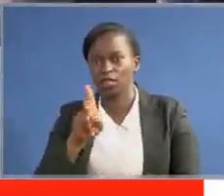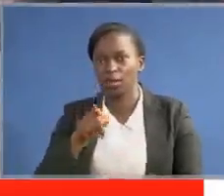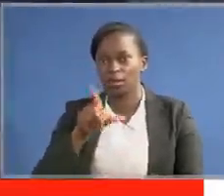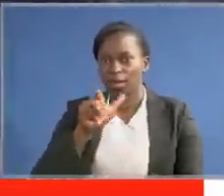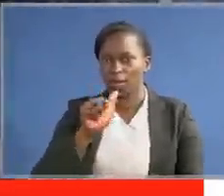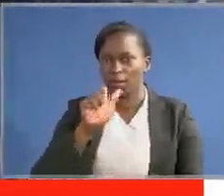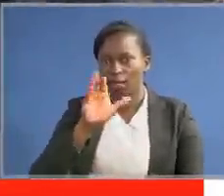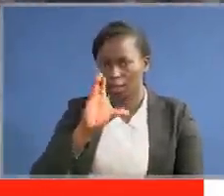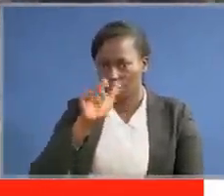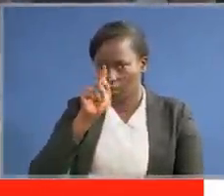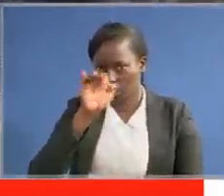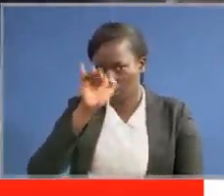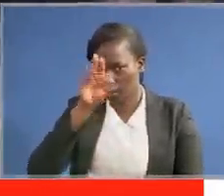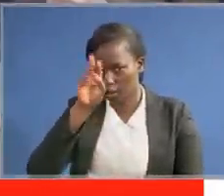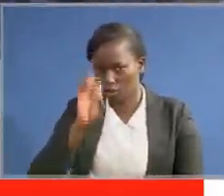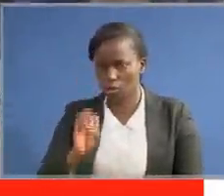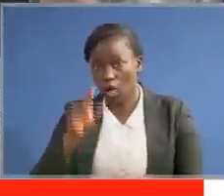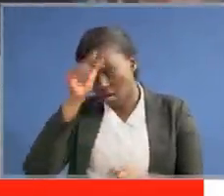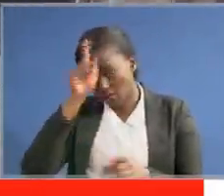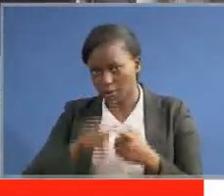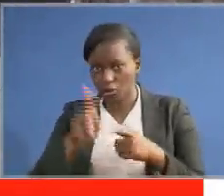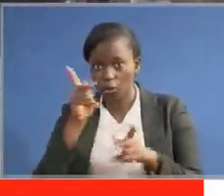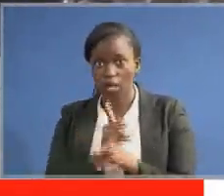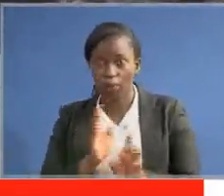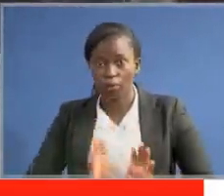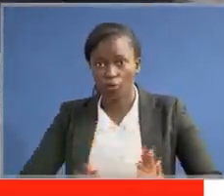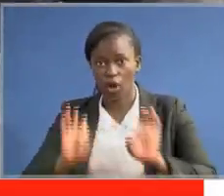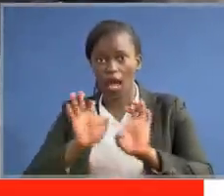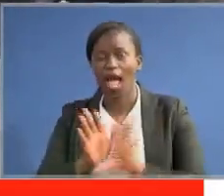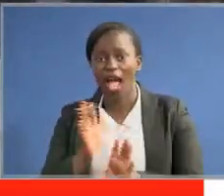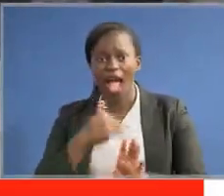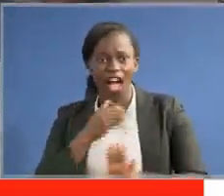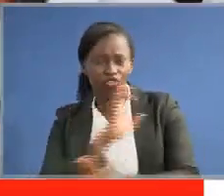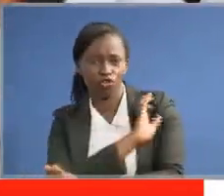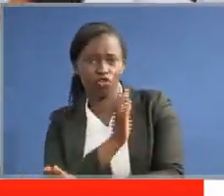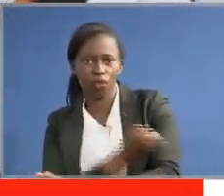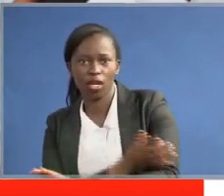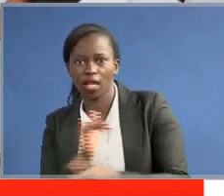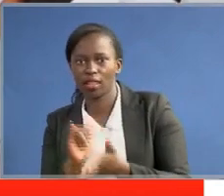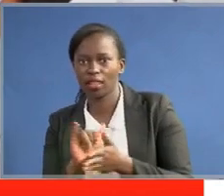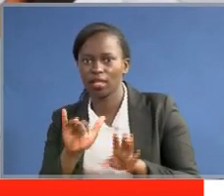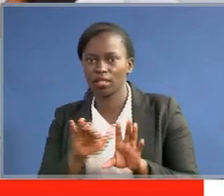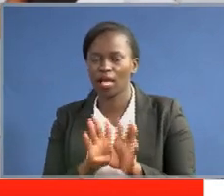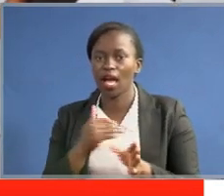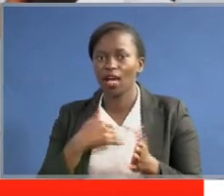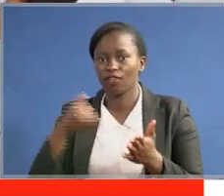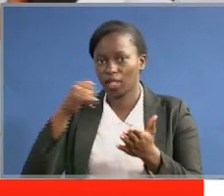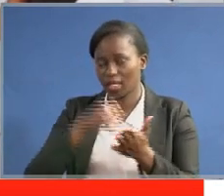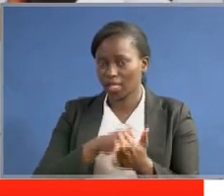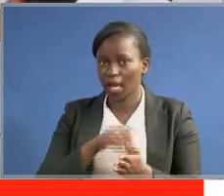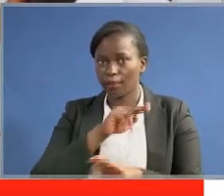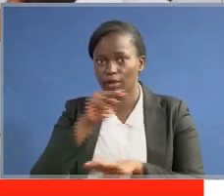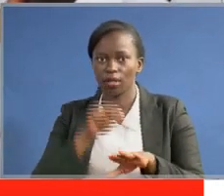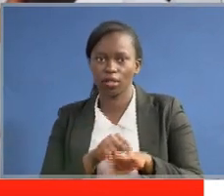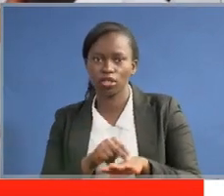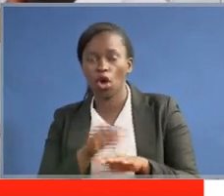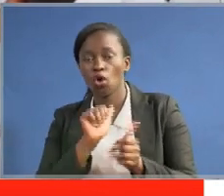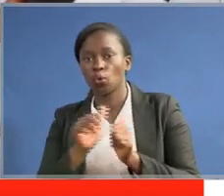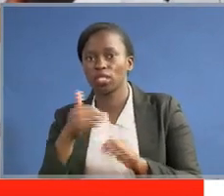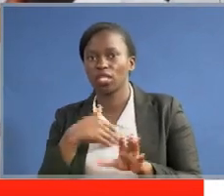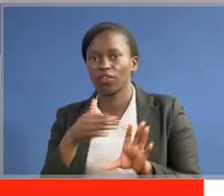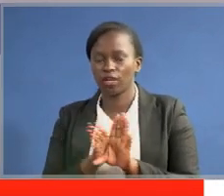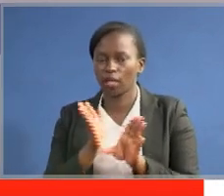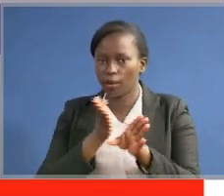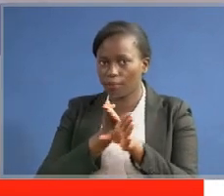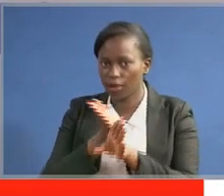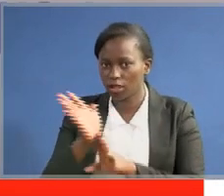the government to put more focus on avenues that have potential of generating national income, with one of the major